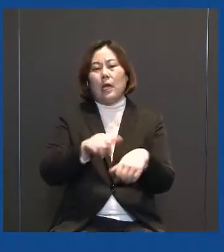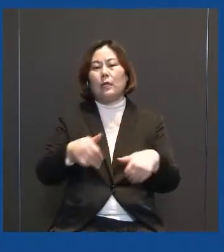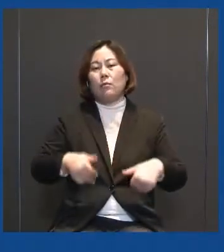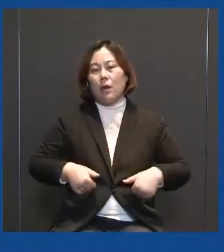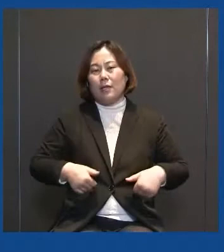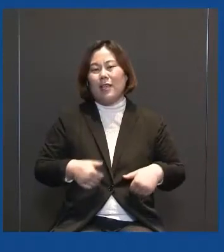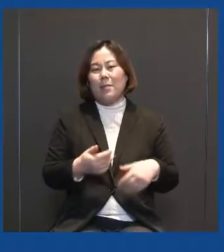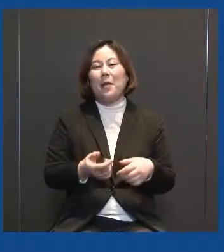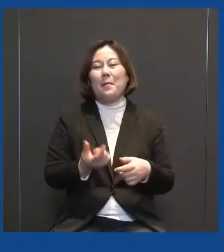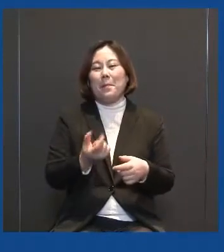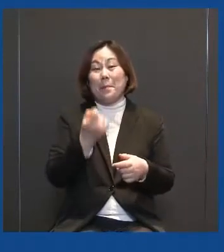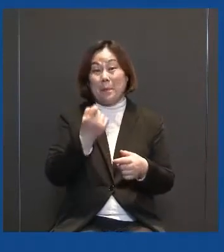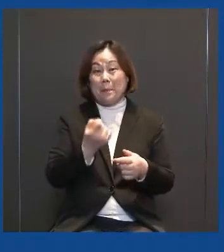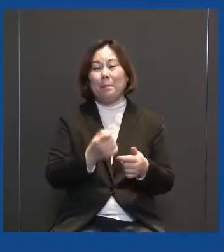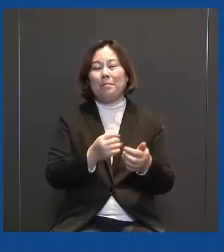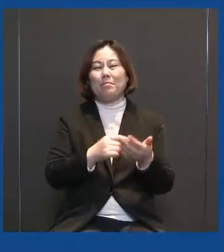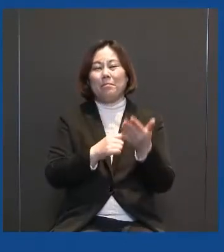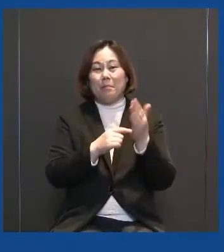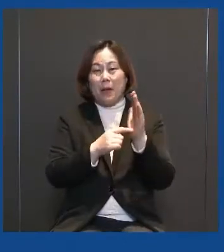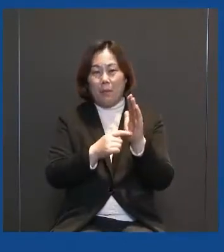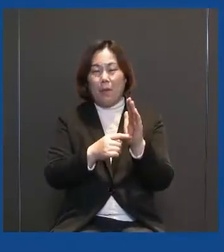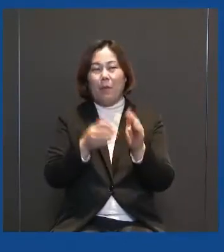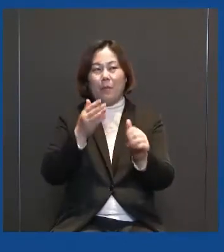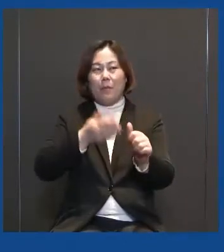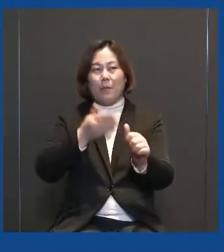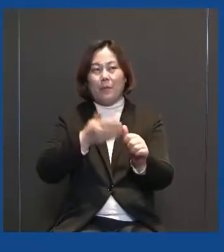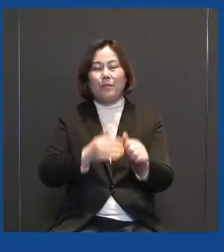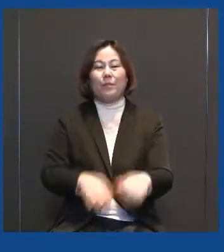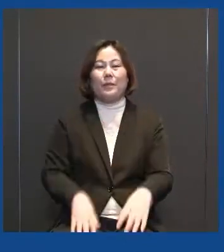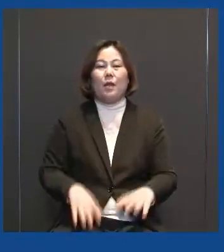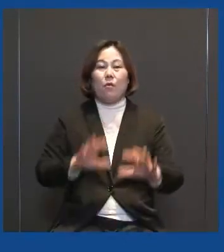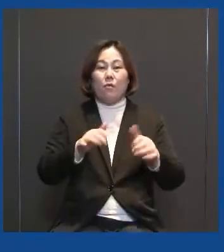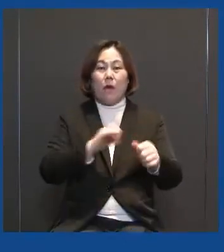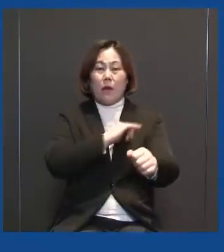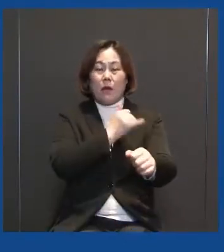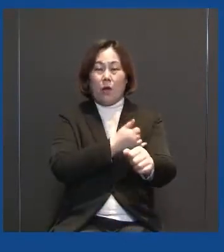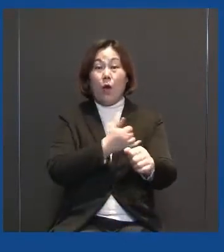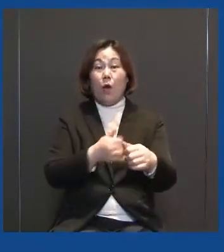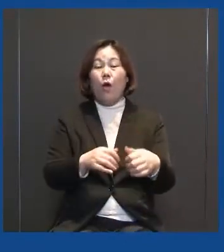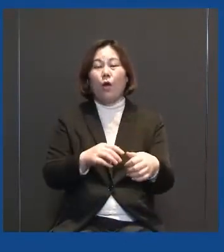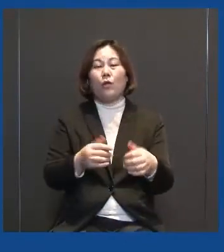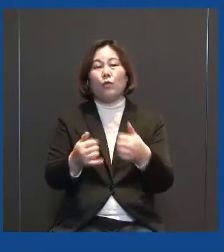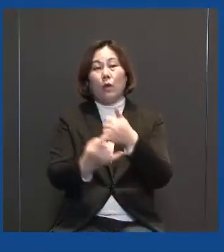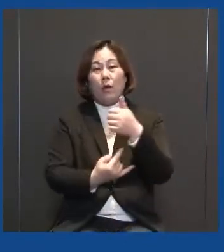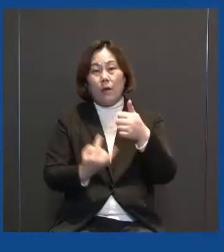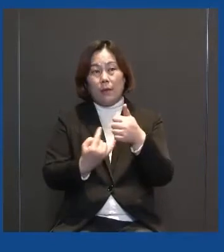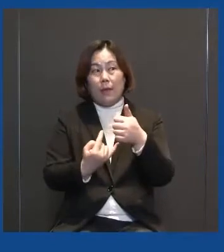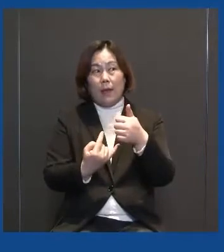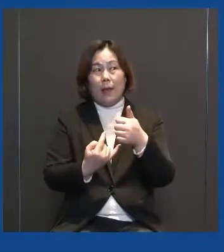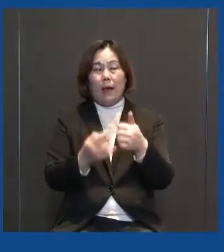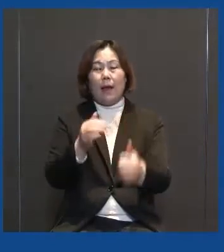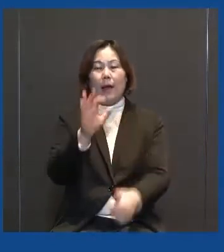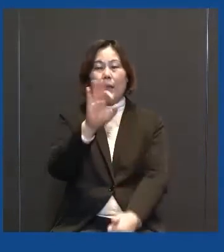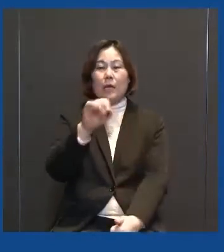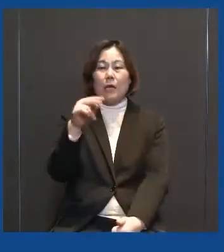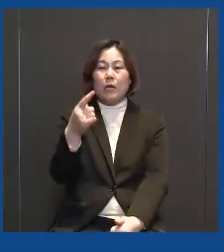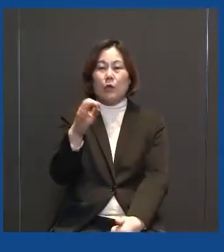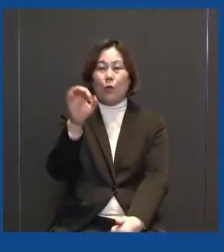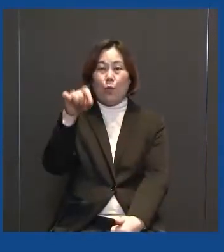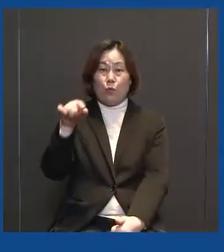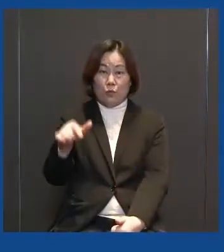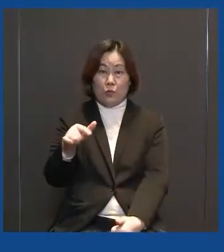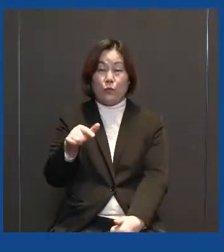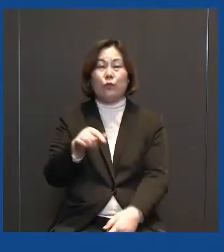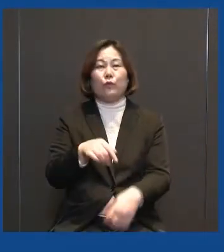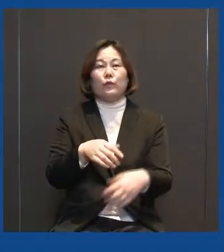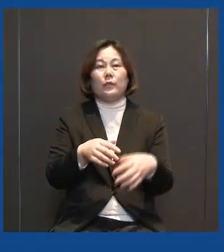far. So then I would like to first invite the first discussant. From NHRCK, we